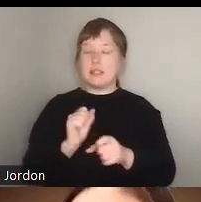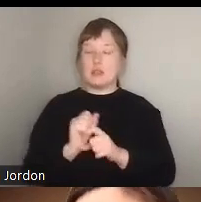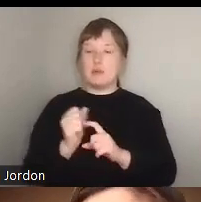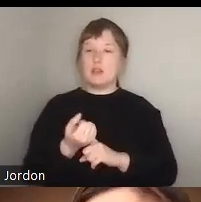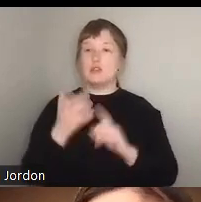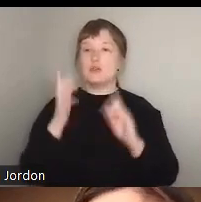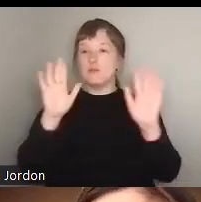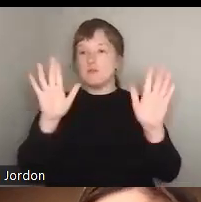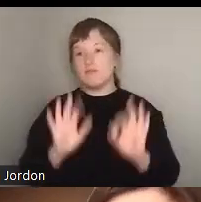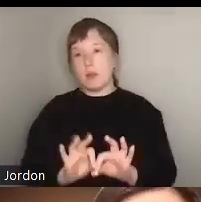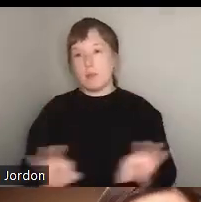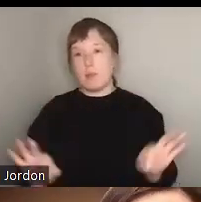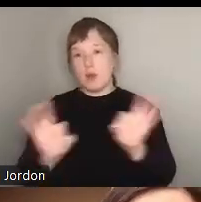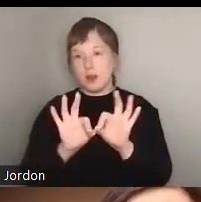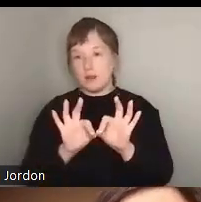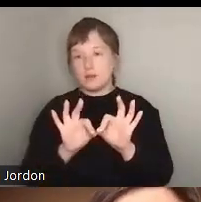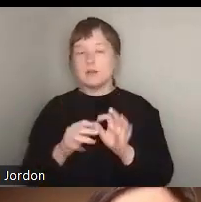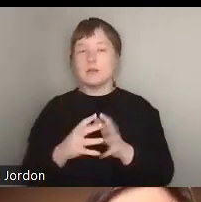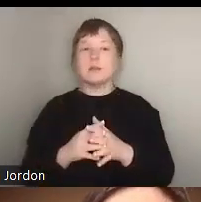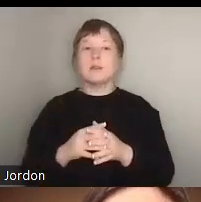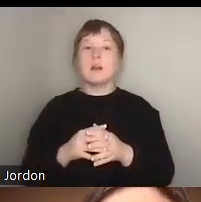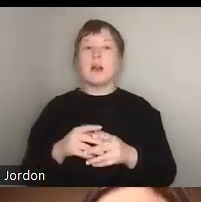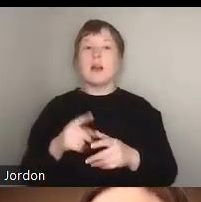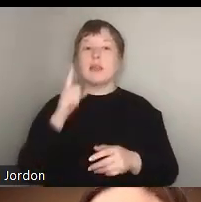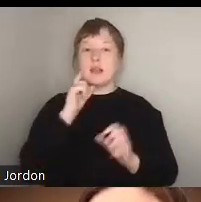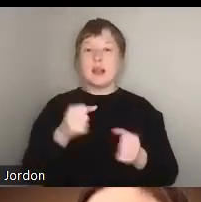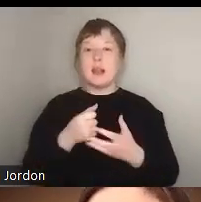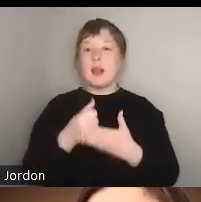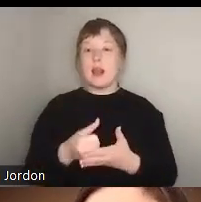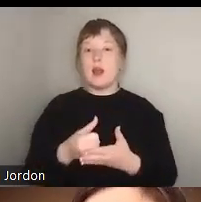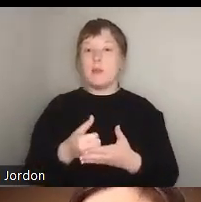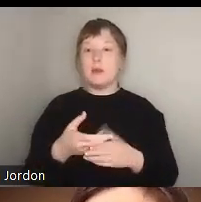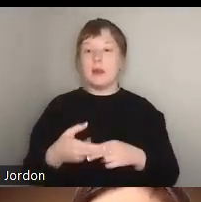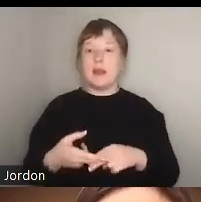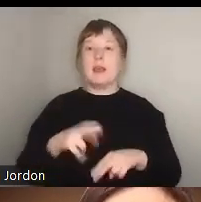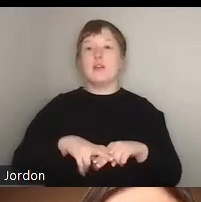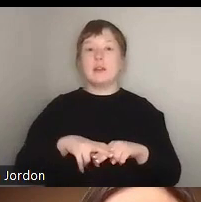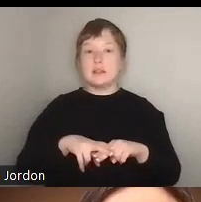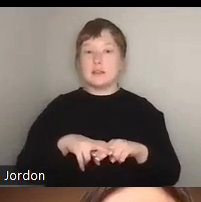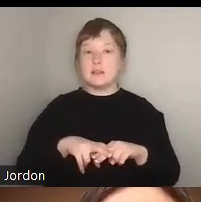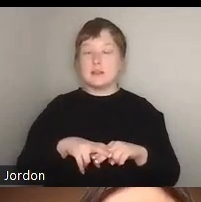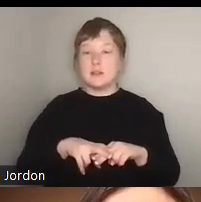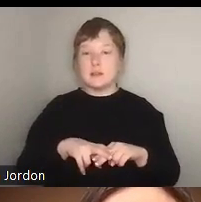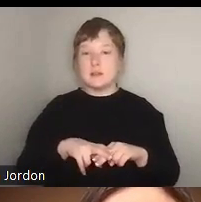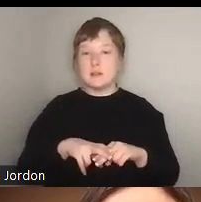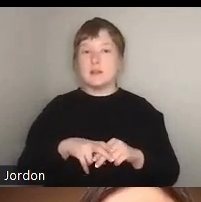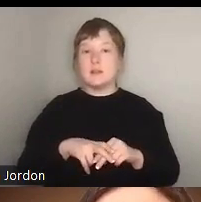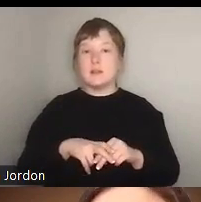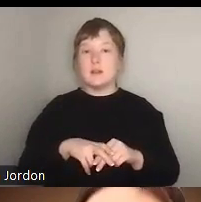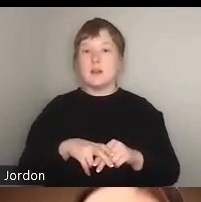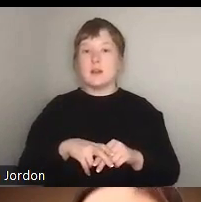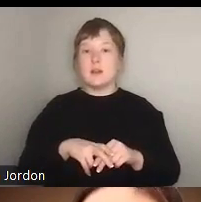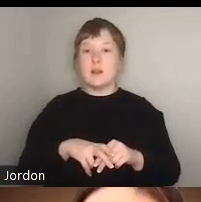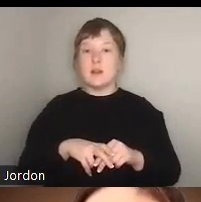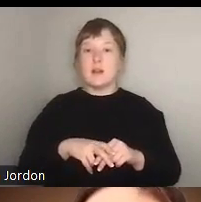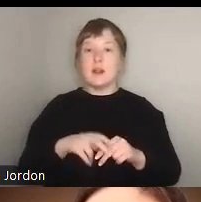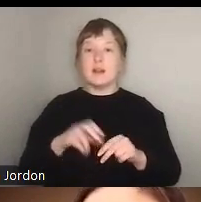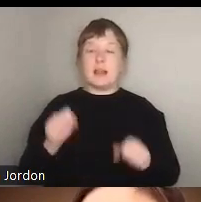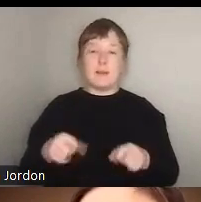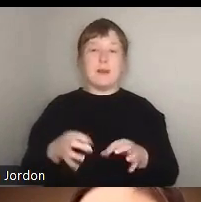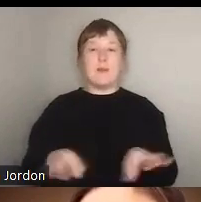incredibly important. It can help increase the chances of them wanting to get out. And it's going to be